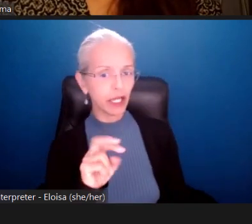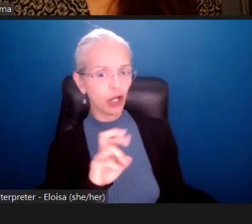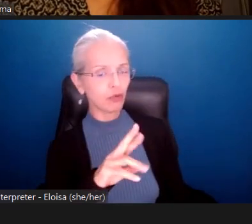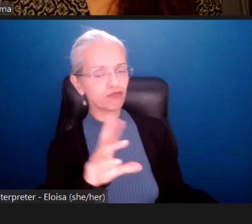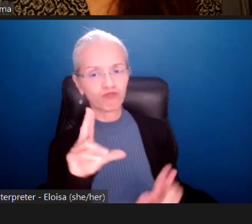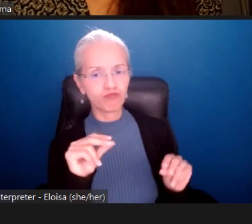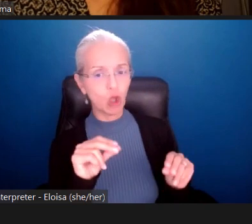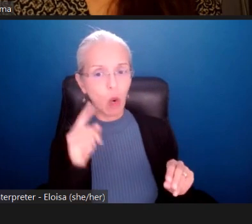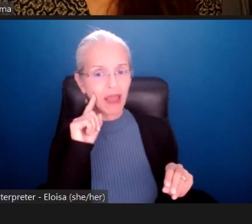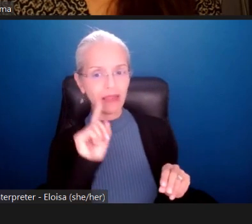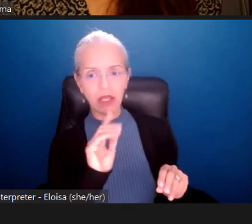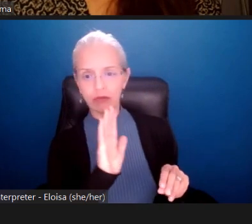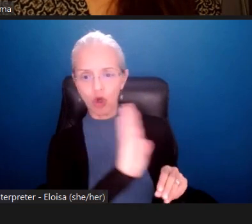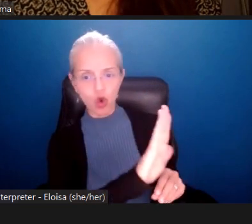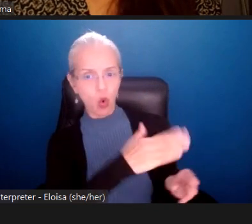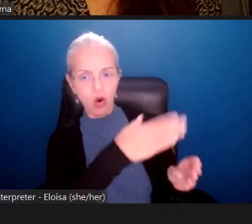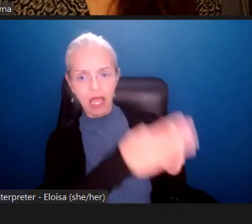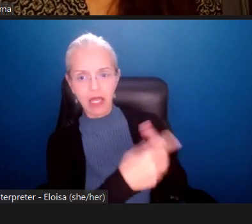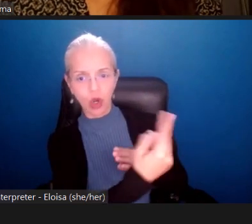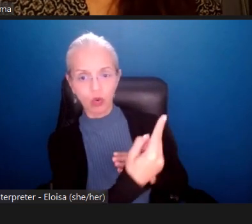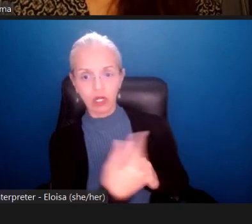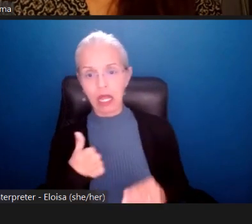your end. Everything seems okay.